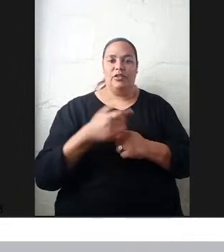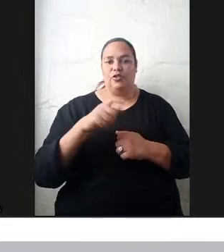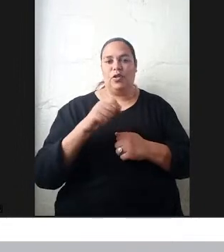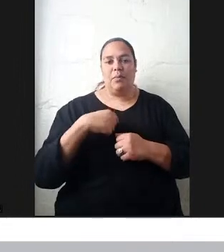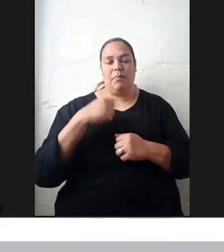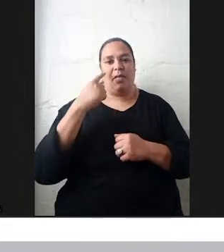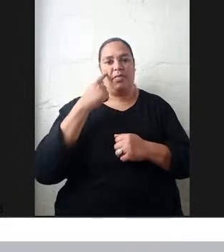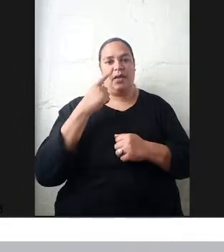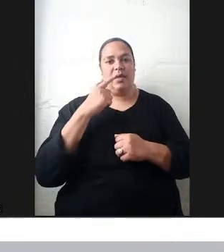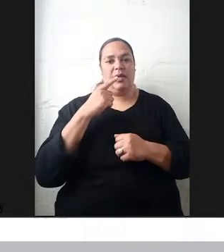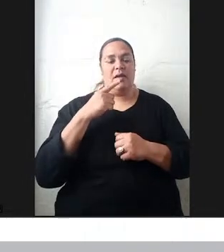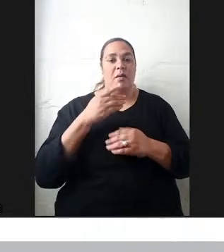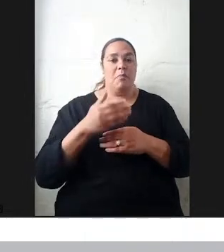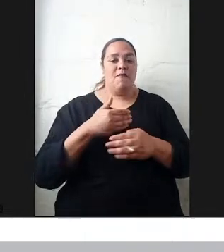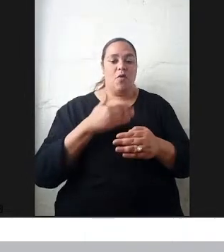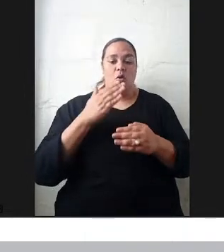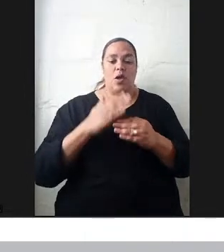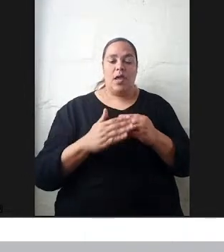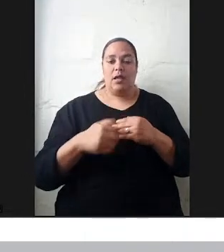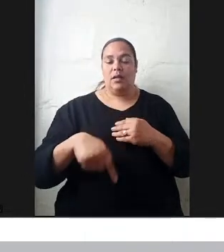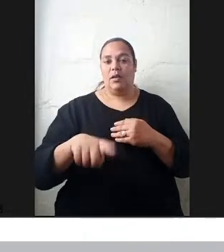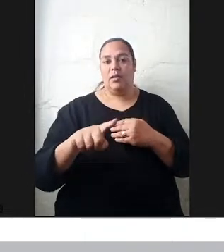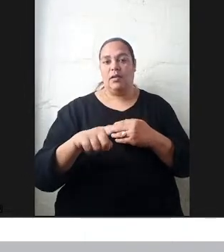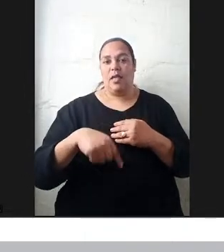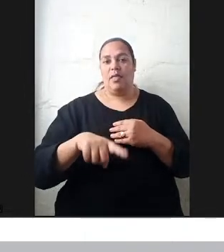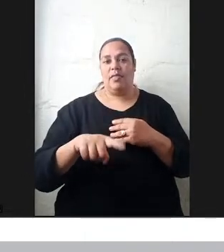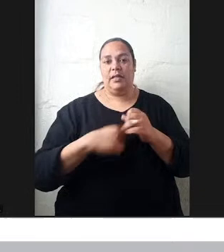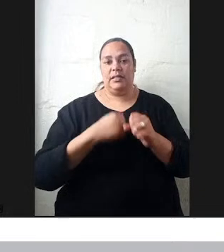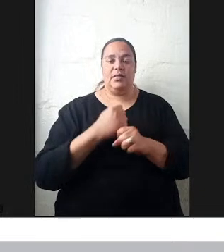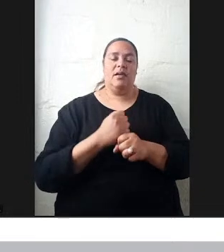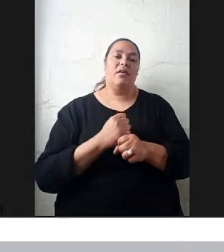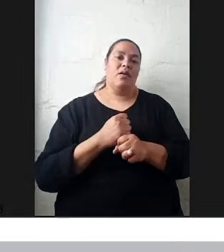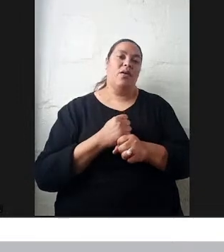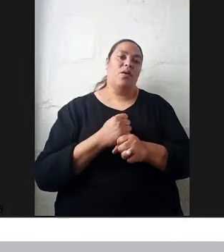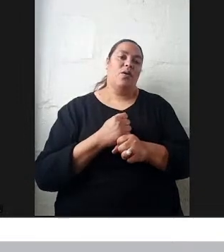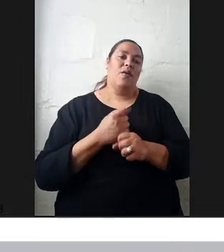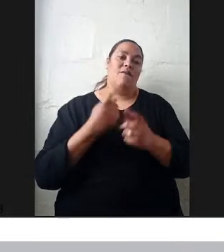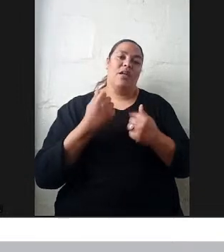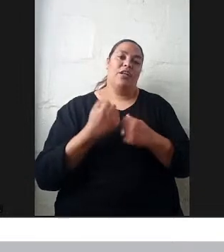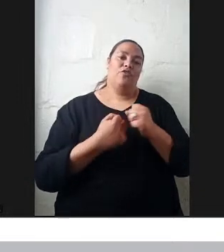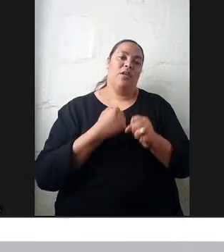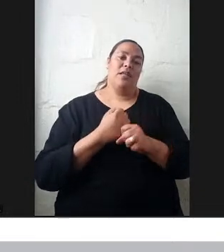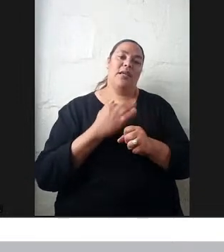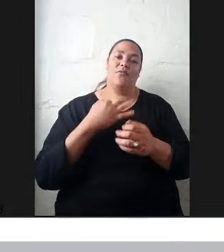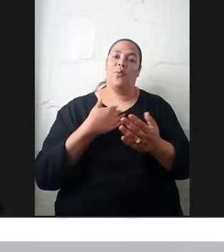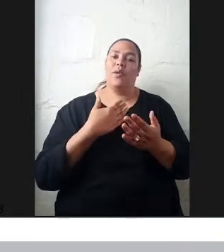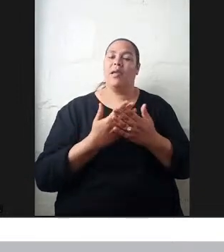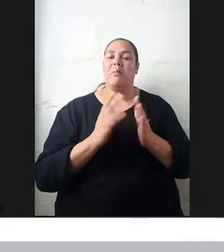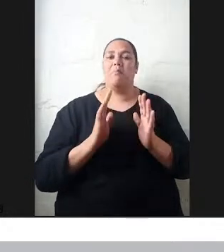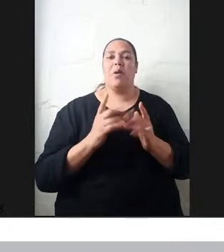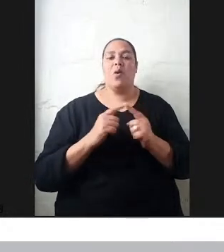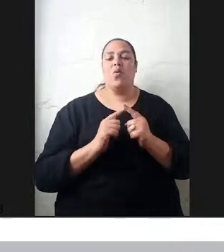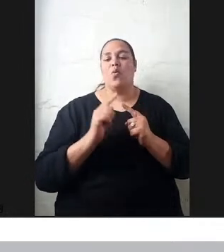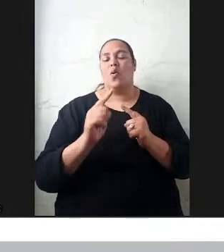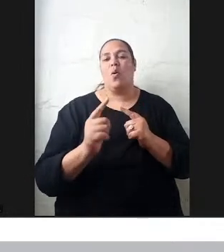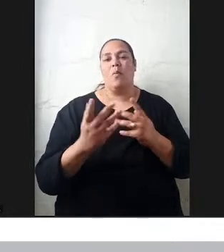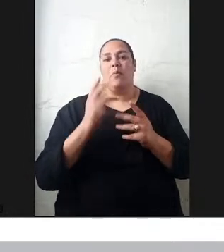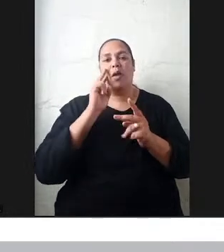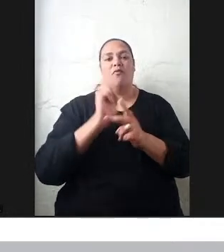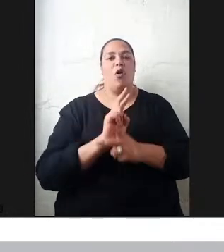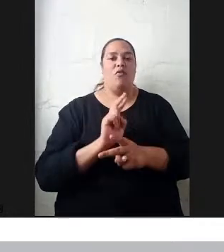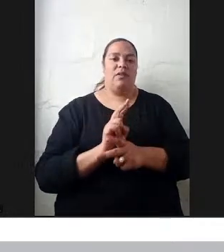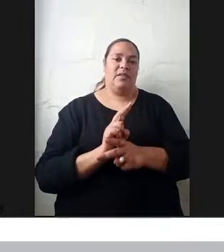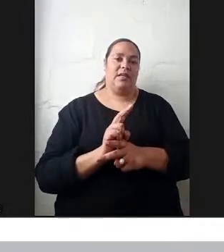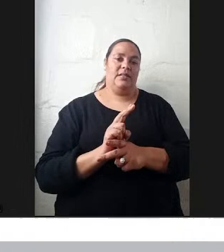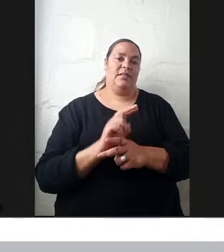the, before the end of year, end of this year, financial year, if we can just maybe have an oversight at our labs in just